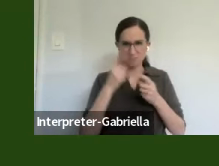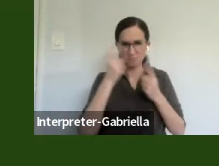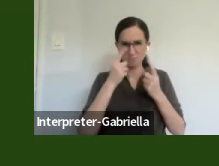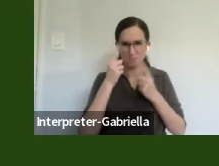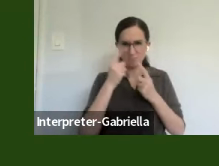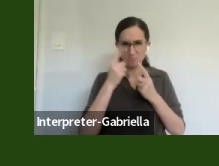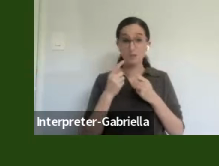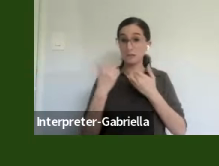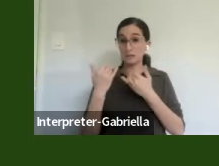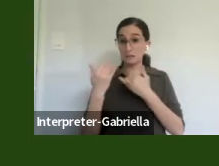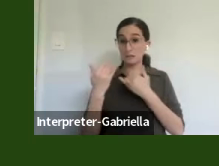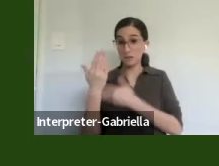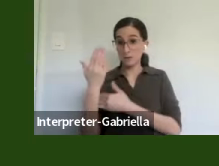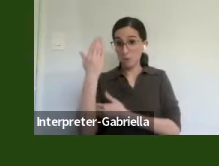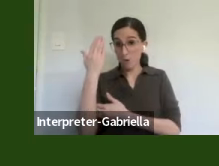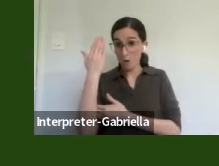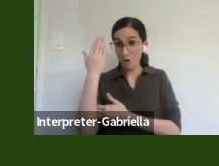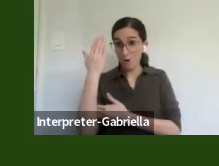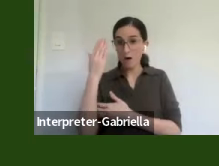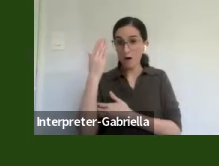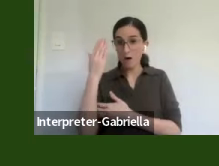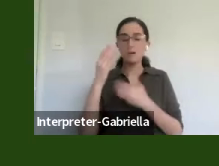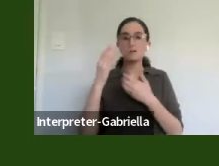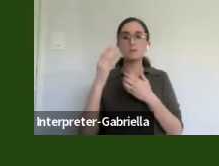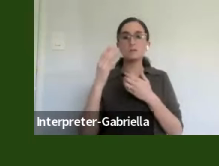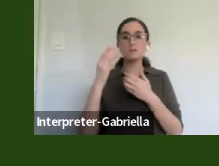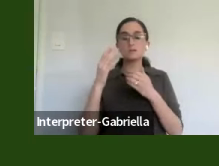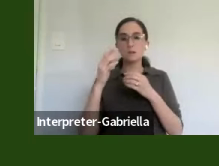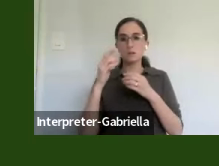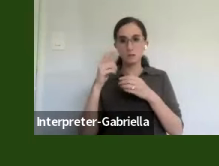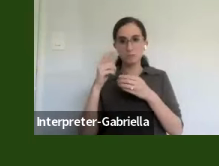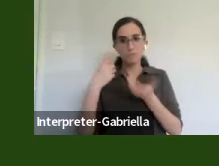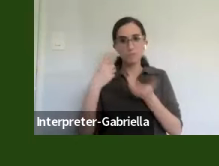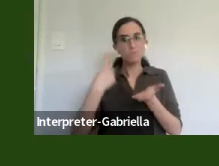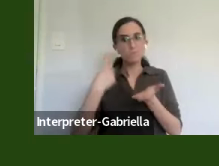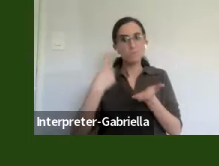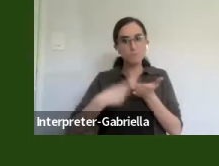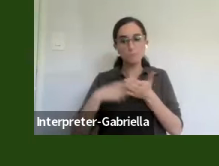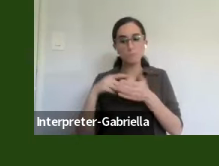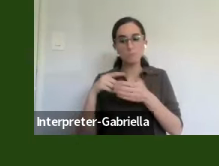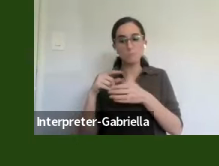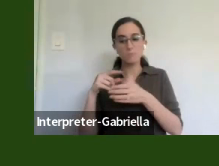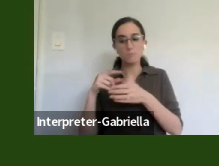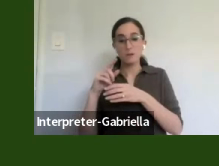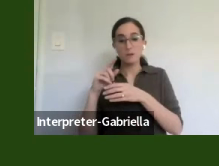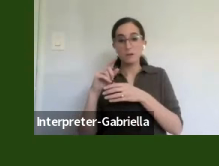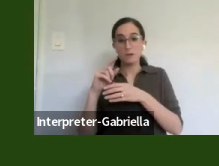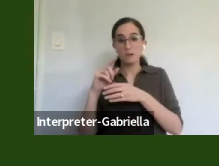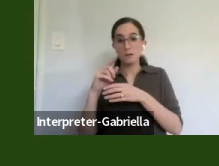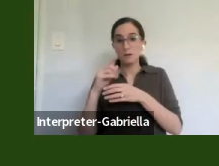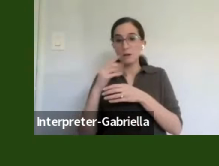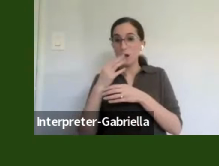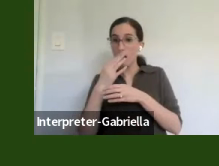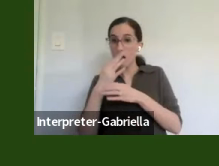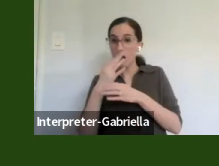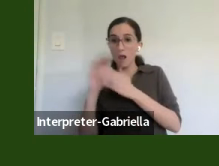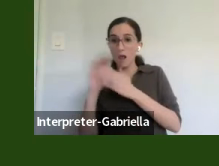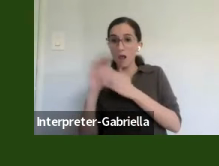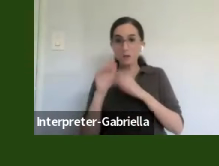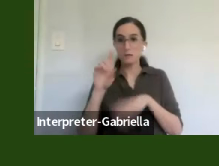this morning around the disproportionate impact of COVID on communities of color, people with disabilities,